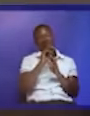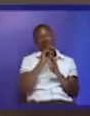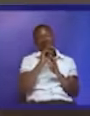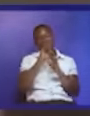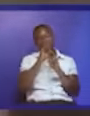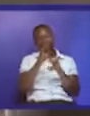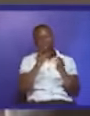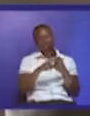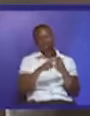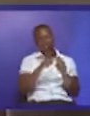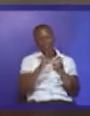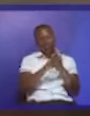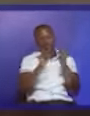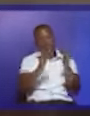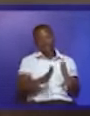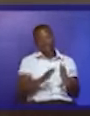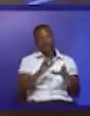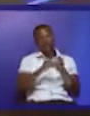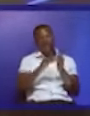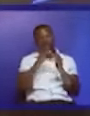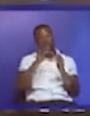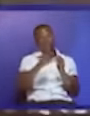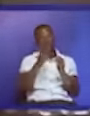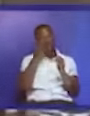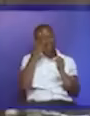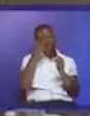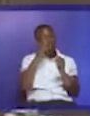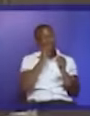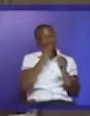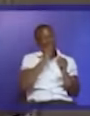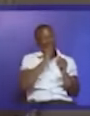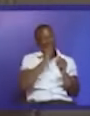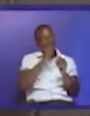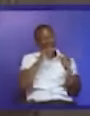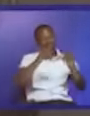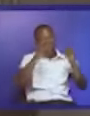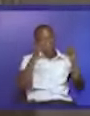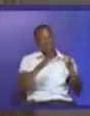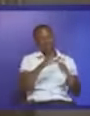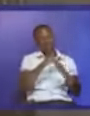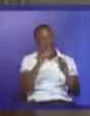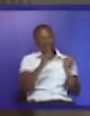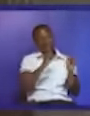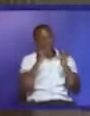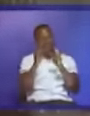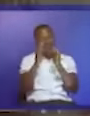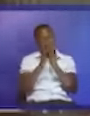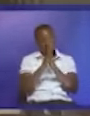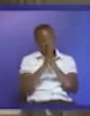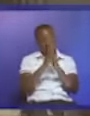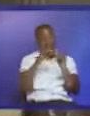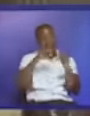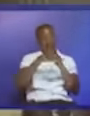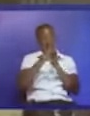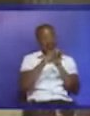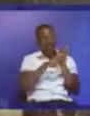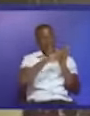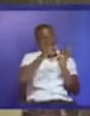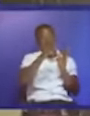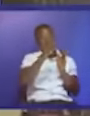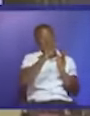to understand the mysteries of the altar and the power of prayer. In James chapter 5 and verse